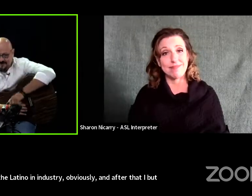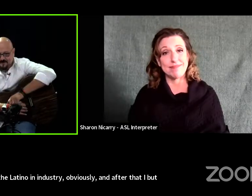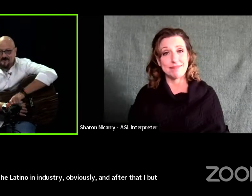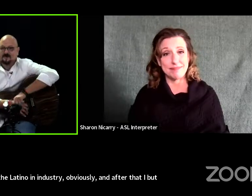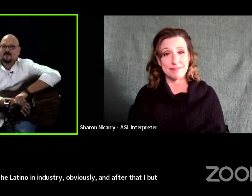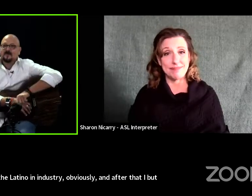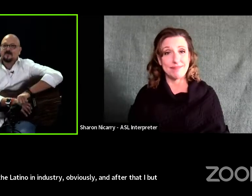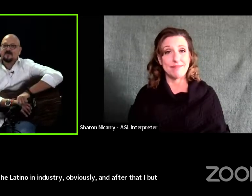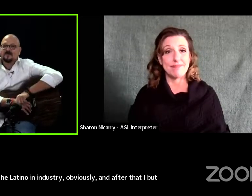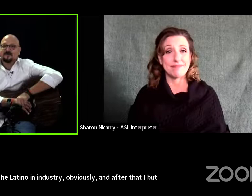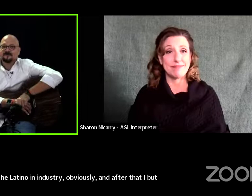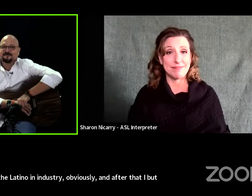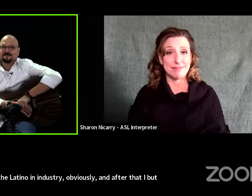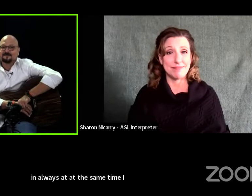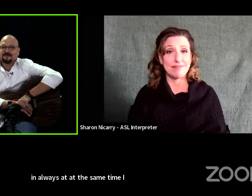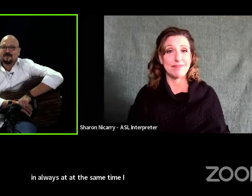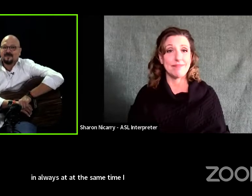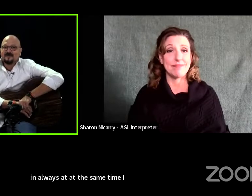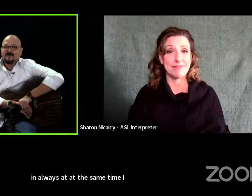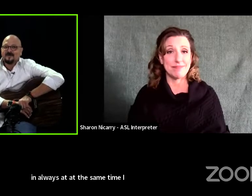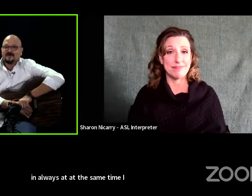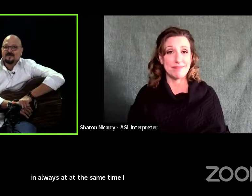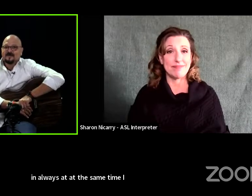at the same time,